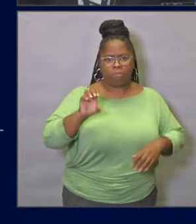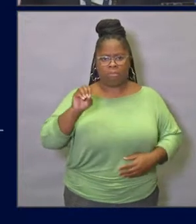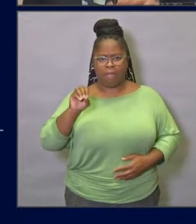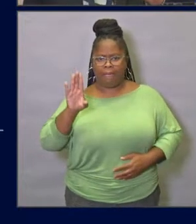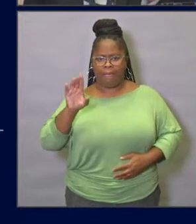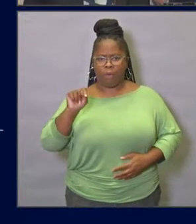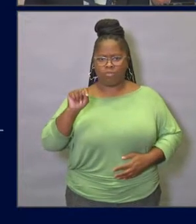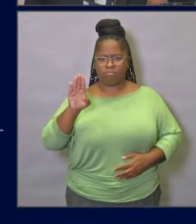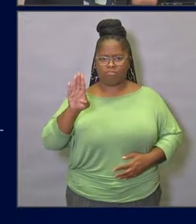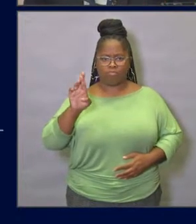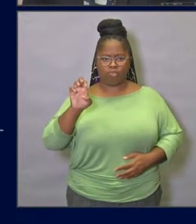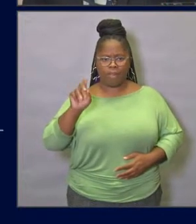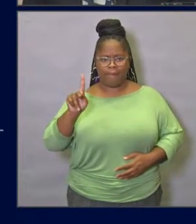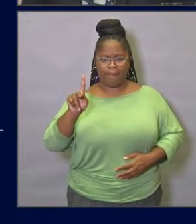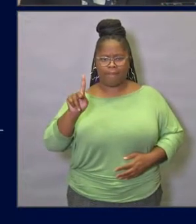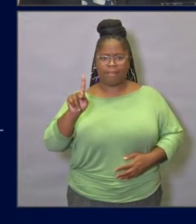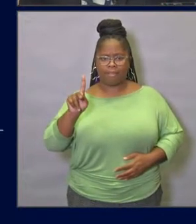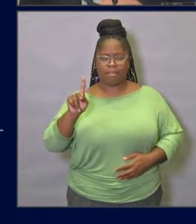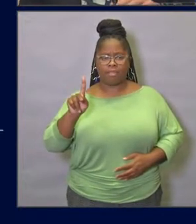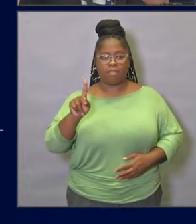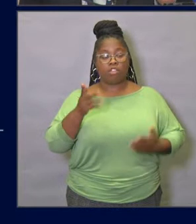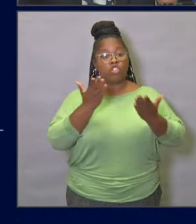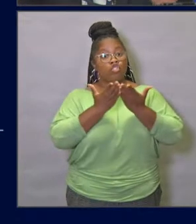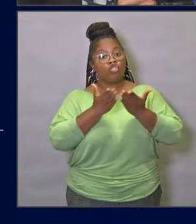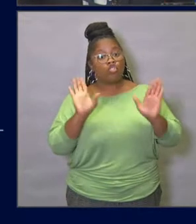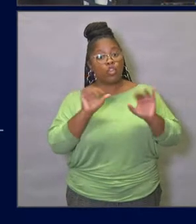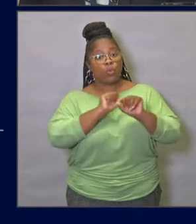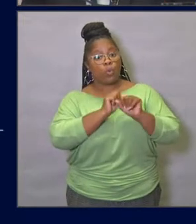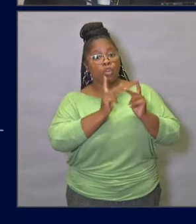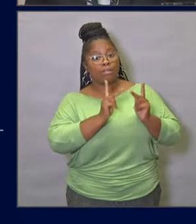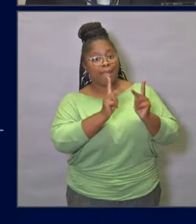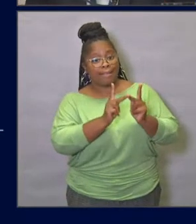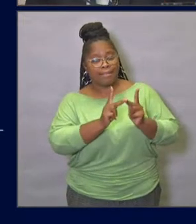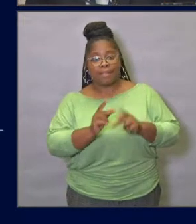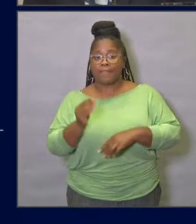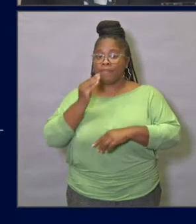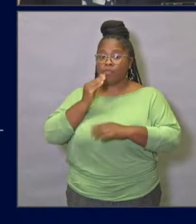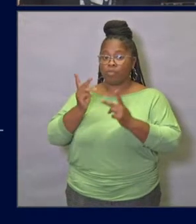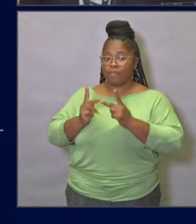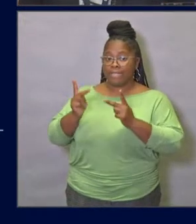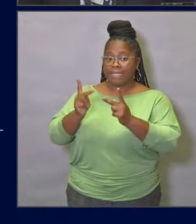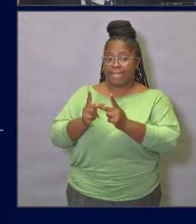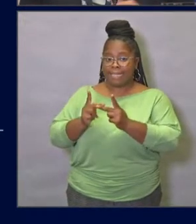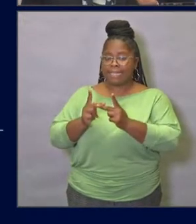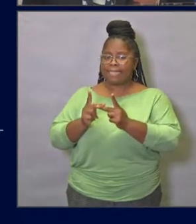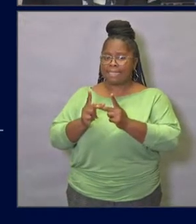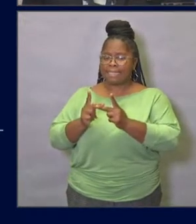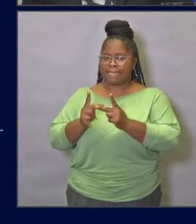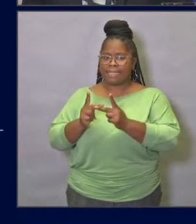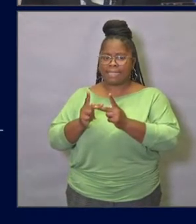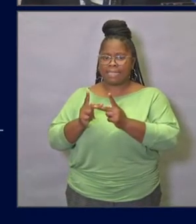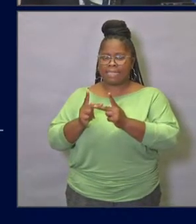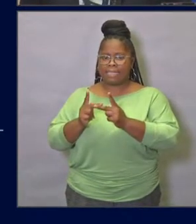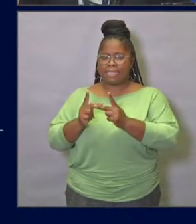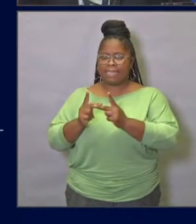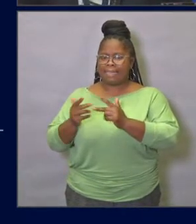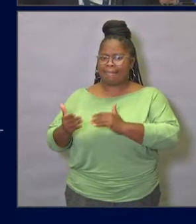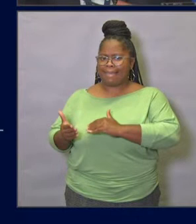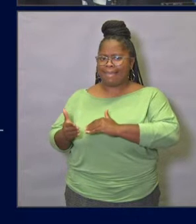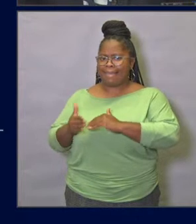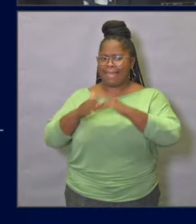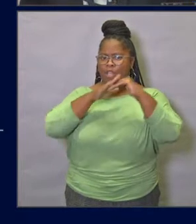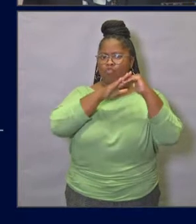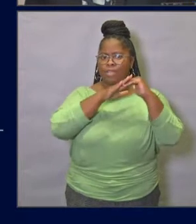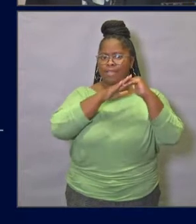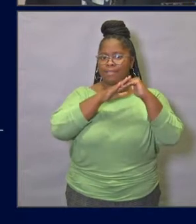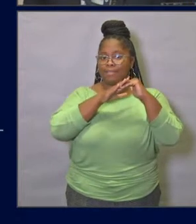outbreaks at general work sites and at food facilities significantly increased once